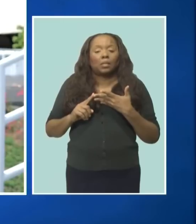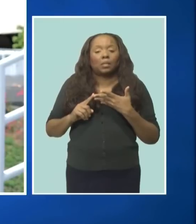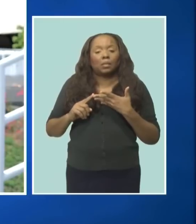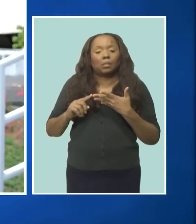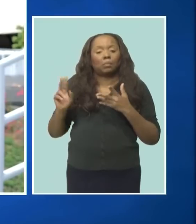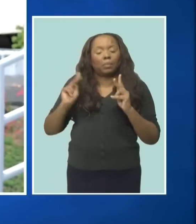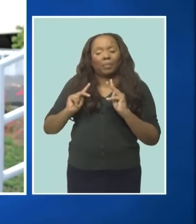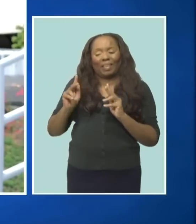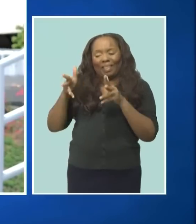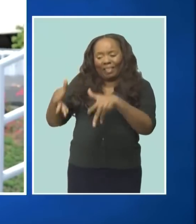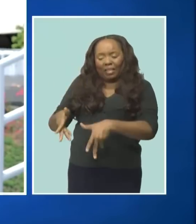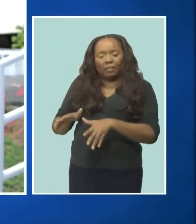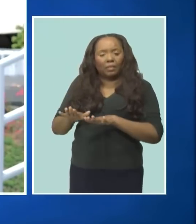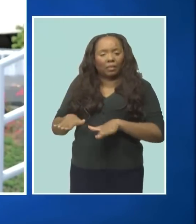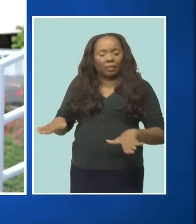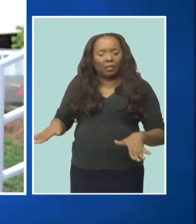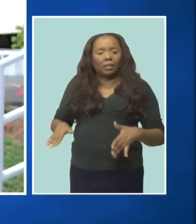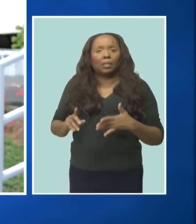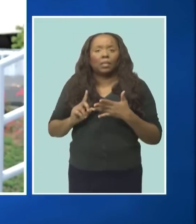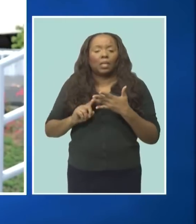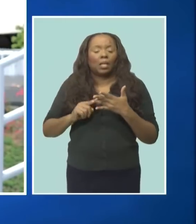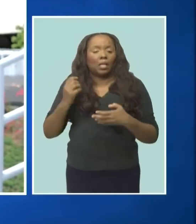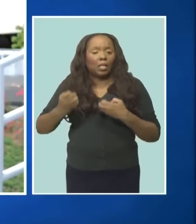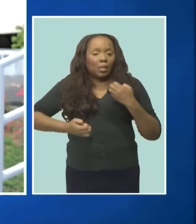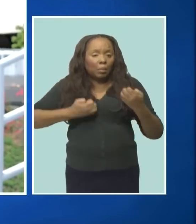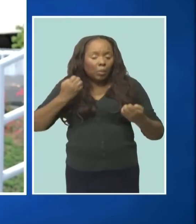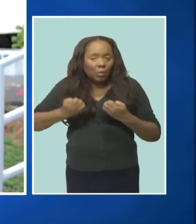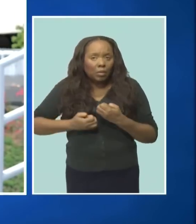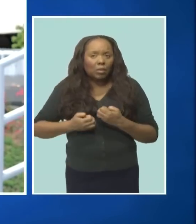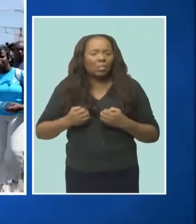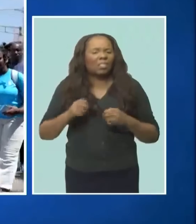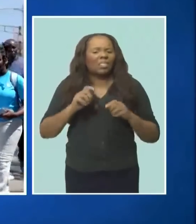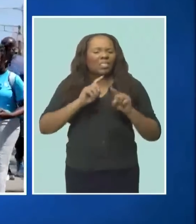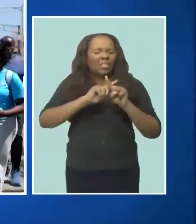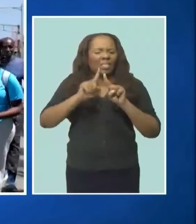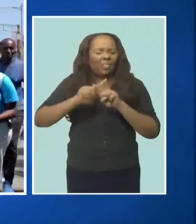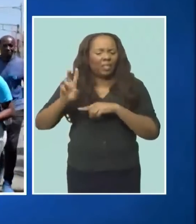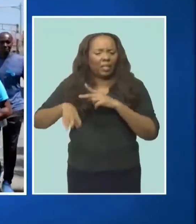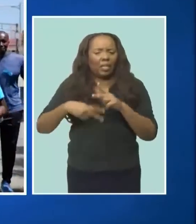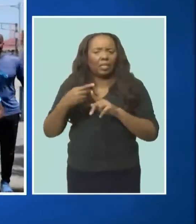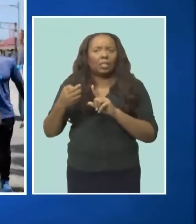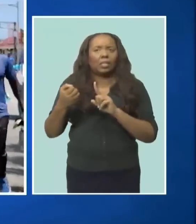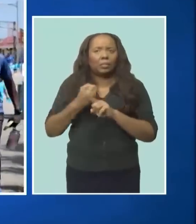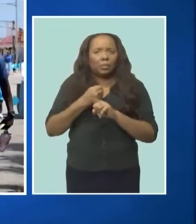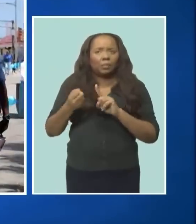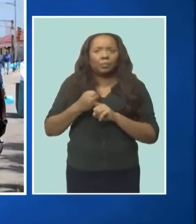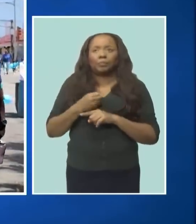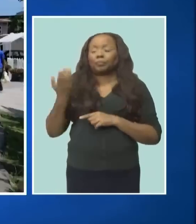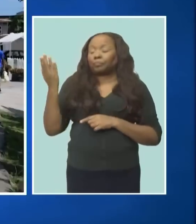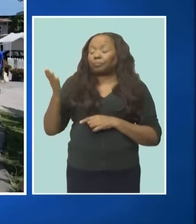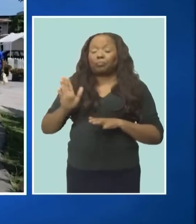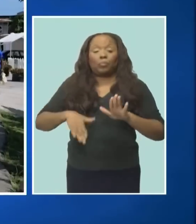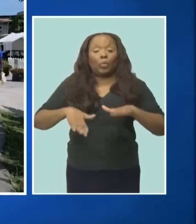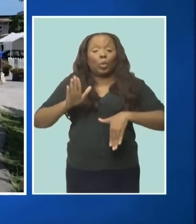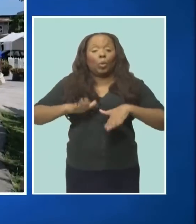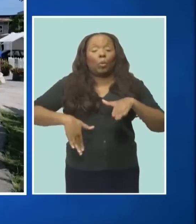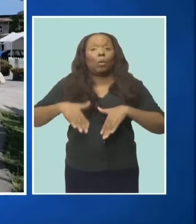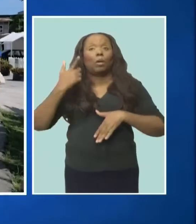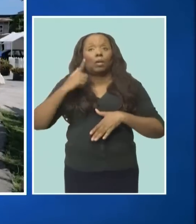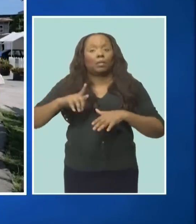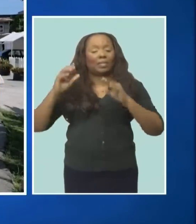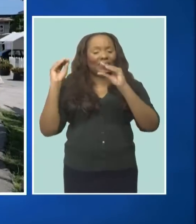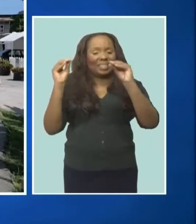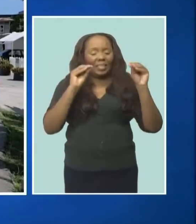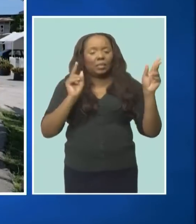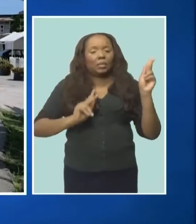abandonment, and some cases of emotional abuse. The Child Care Board organized the walk to sensitize the public about child